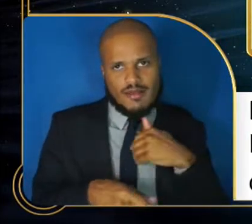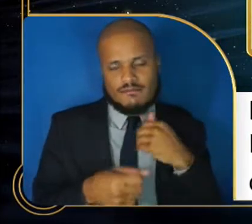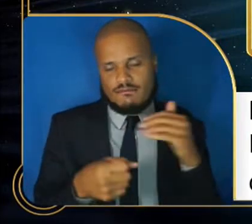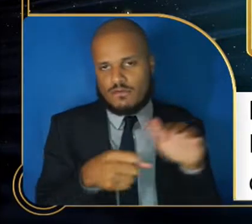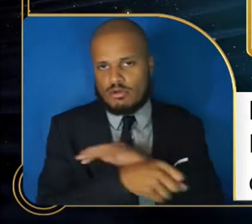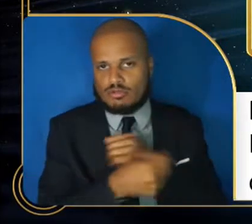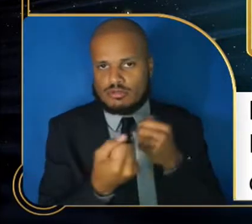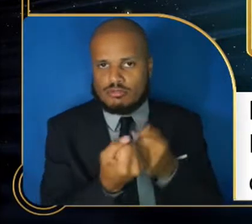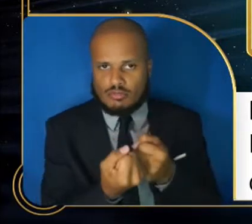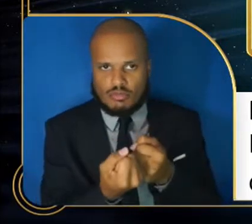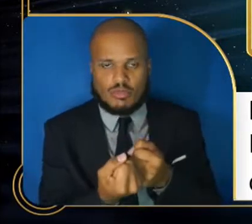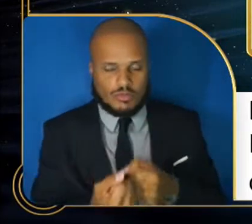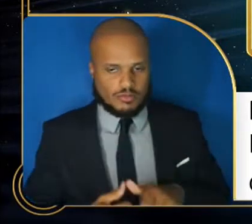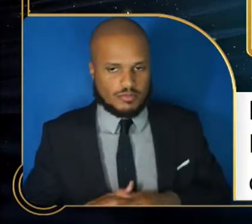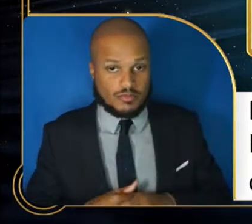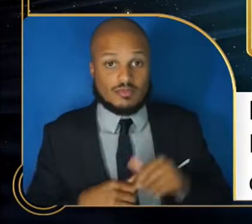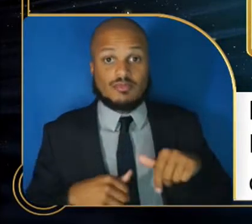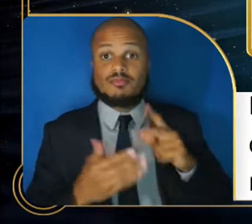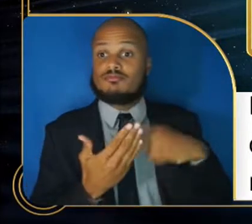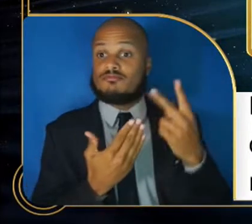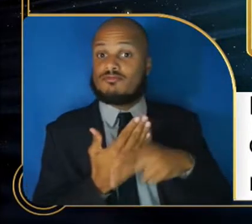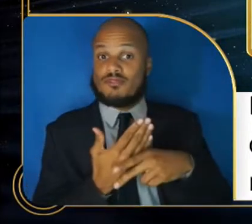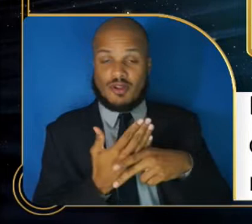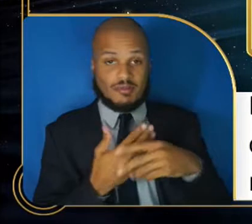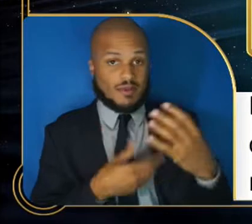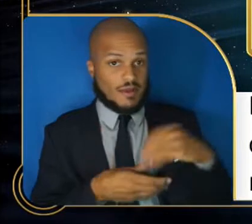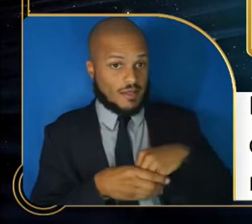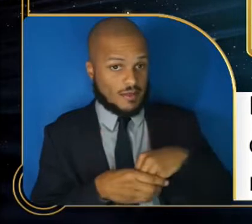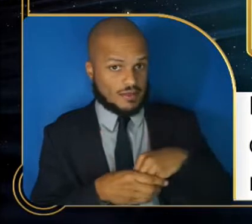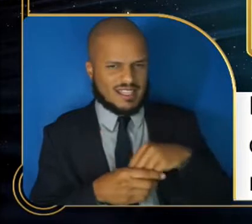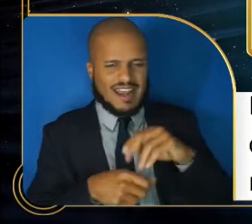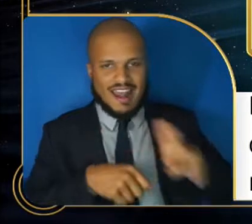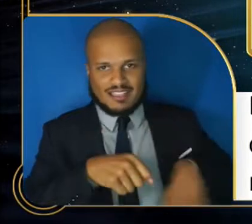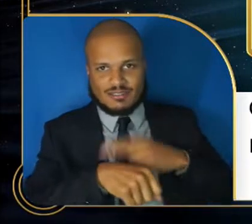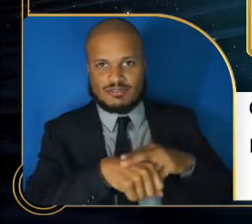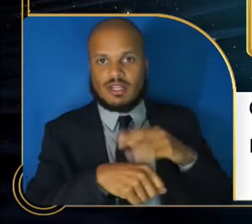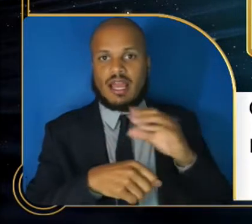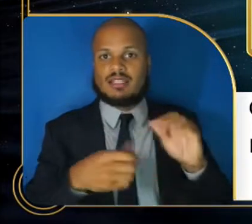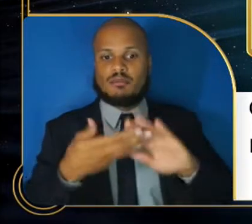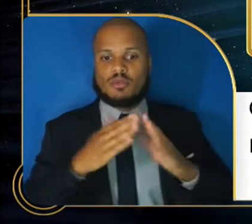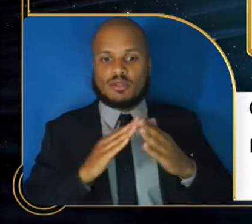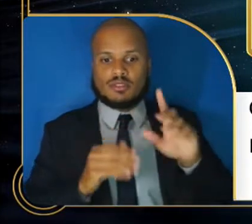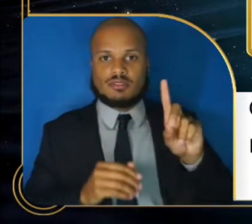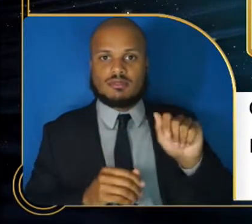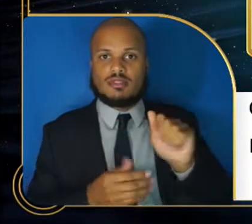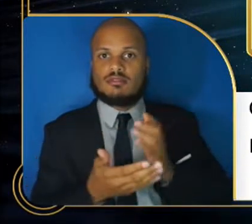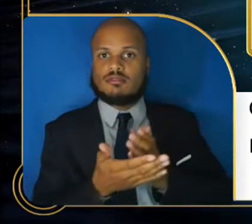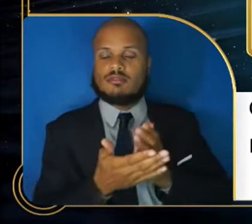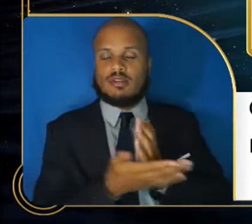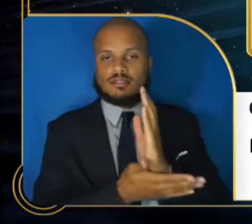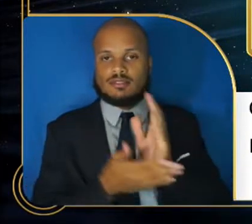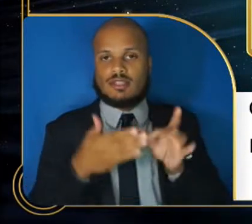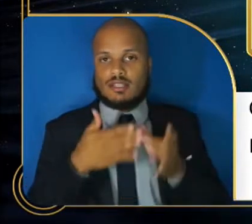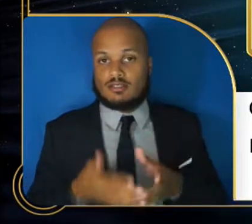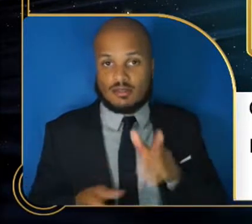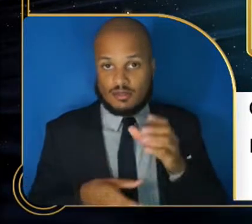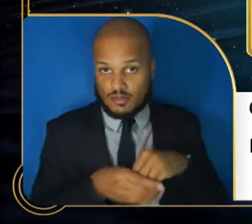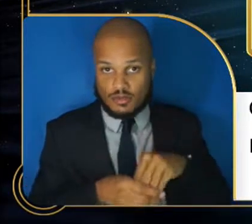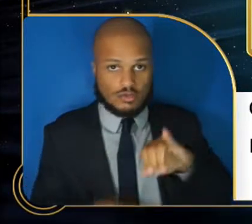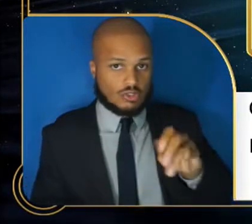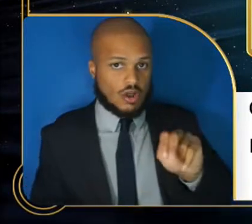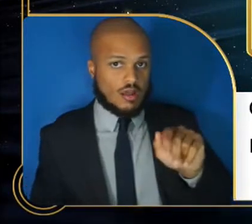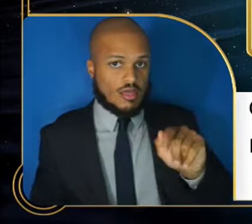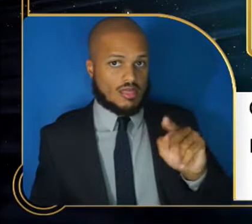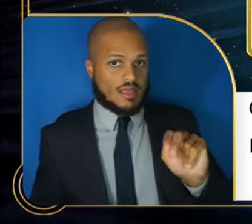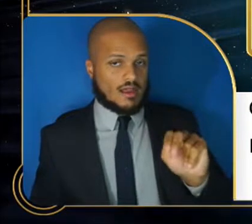potential. Our program this evening includes national and community disability rights leaders, including Jonathan Van Ness from